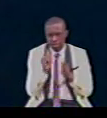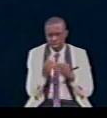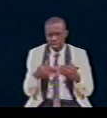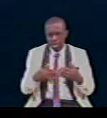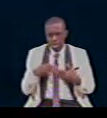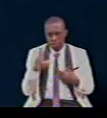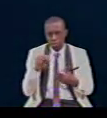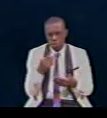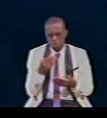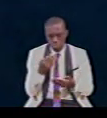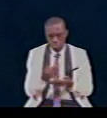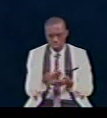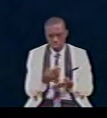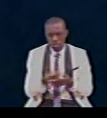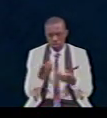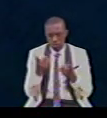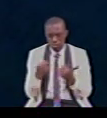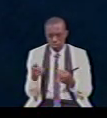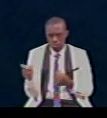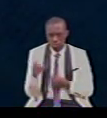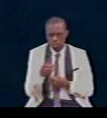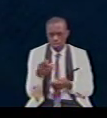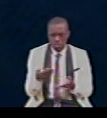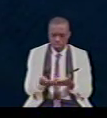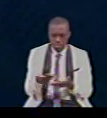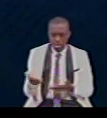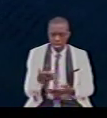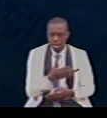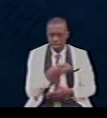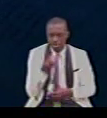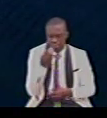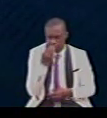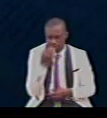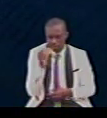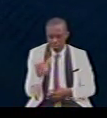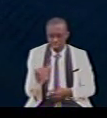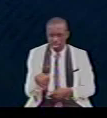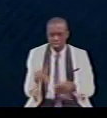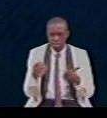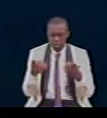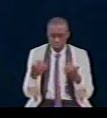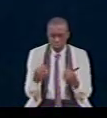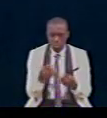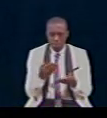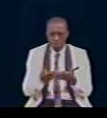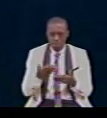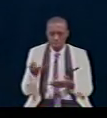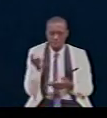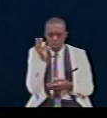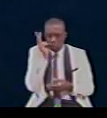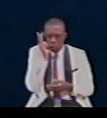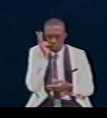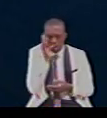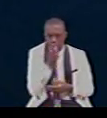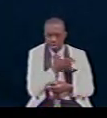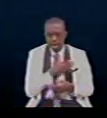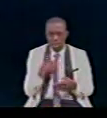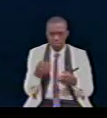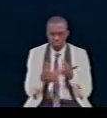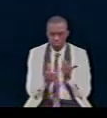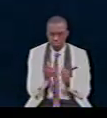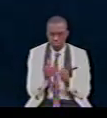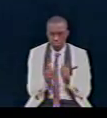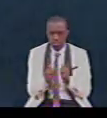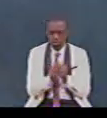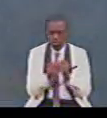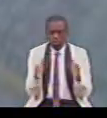no money Come Ye by and each year come by wine and milk